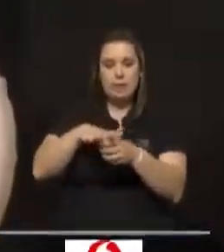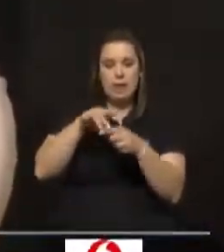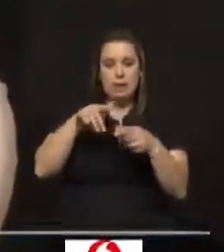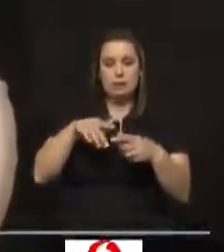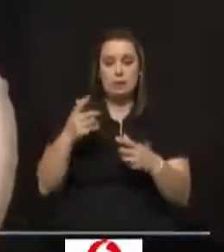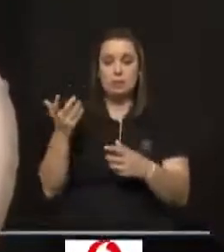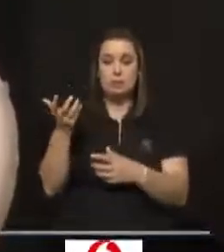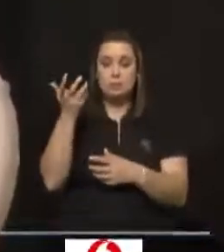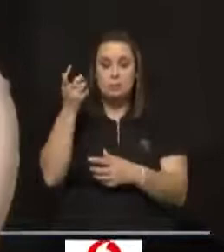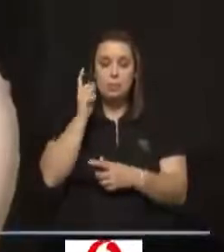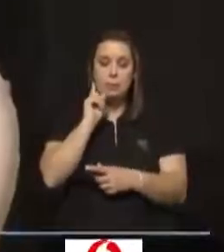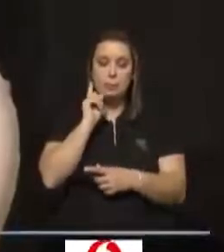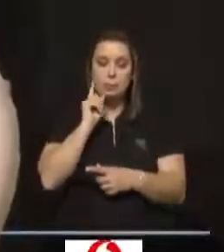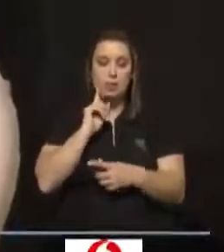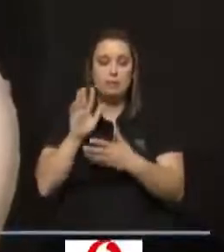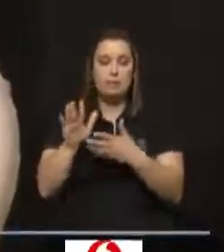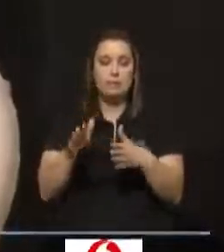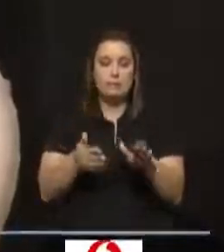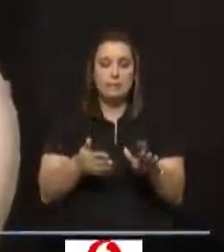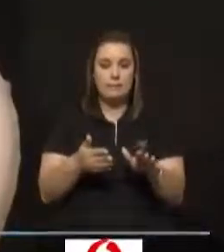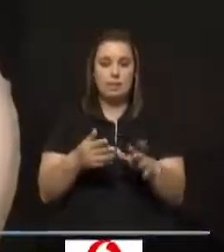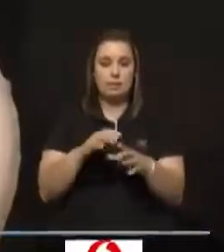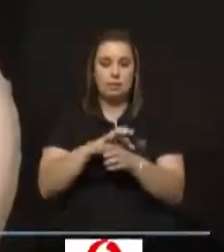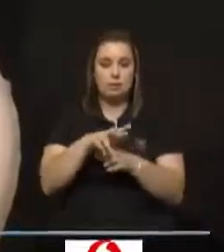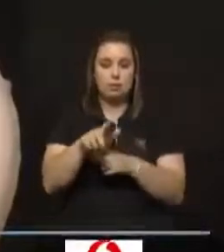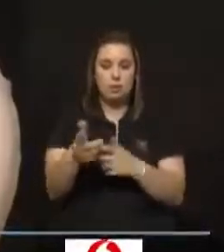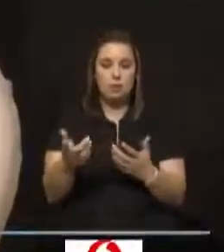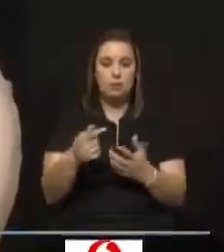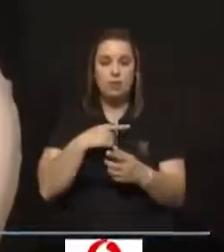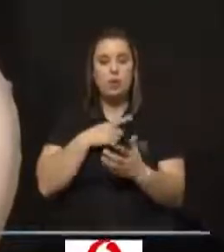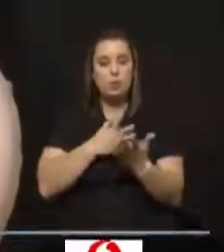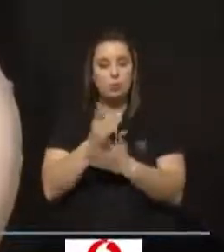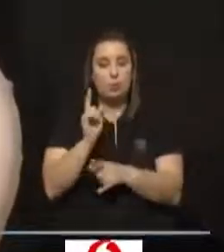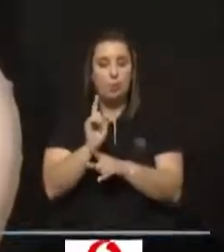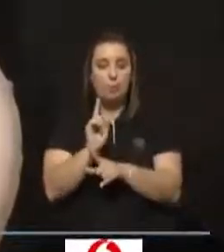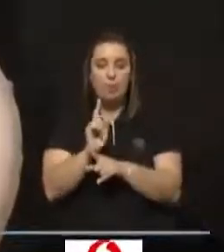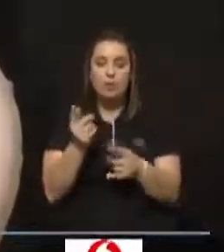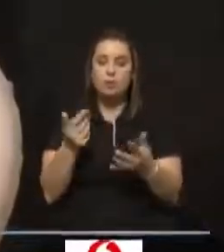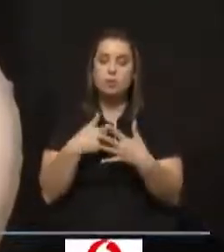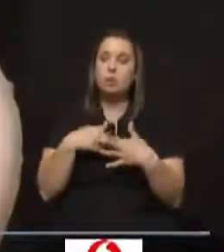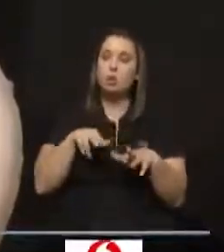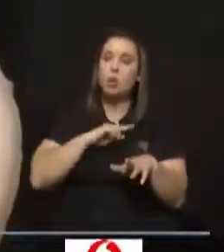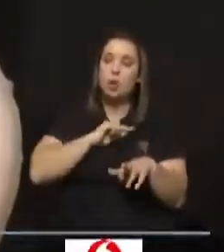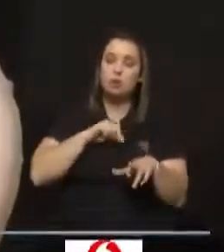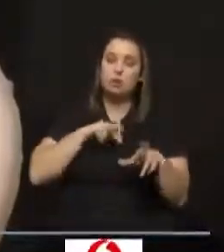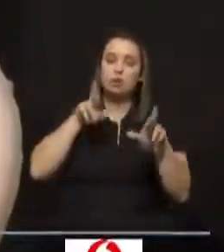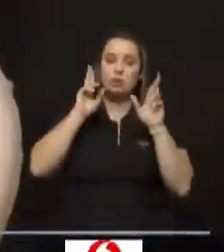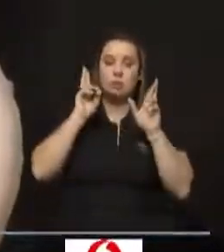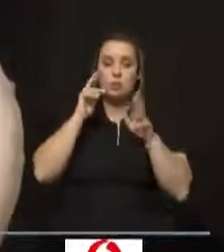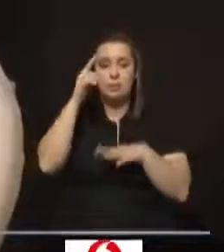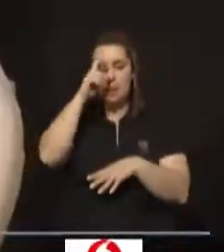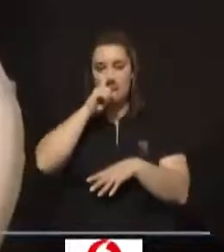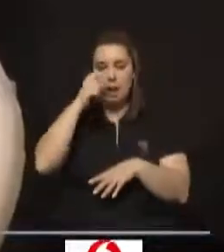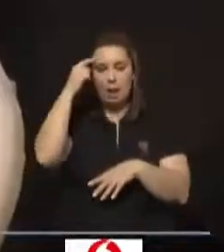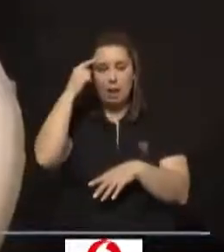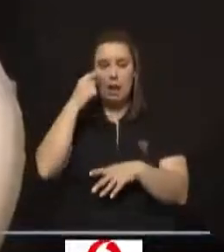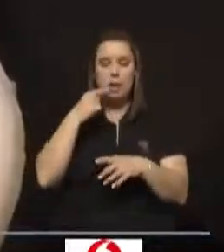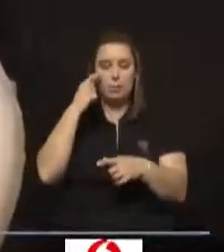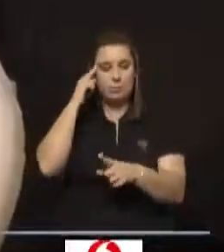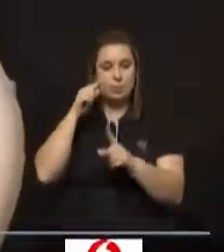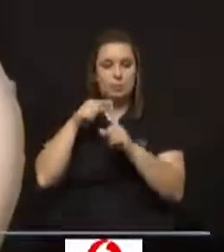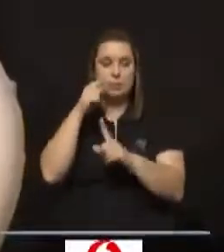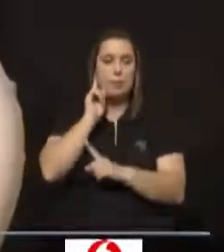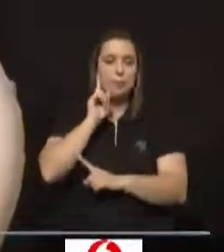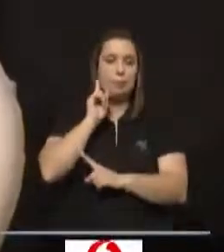I would also like to say that for me, it's also a great pride to belong to this sector. And